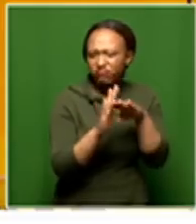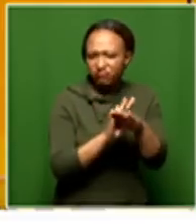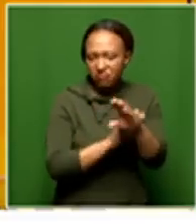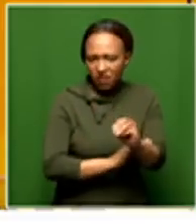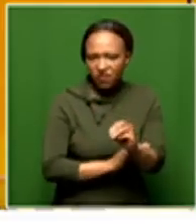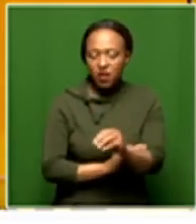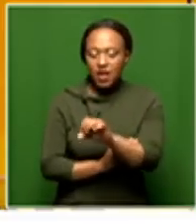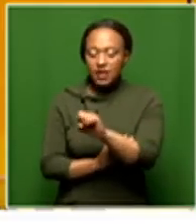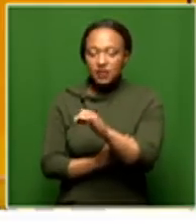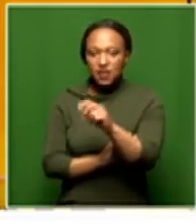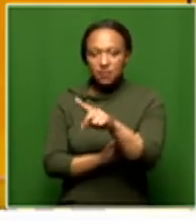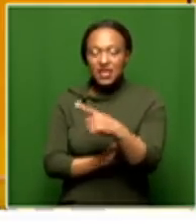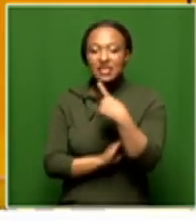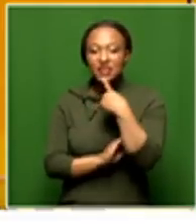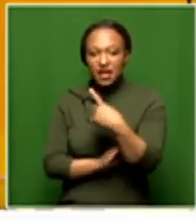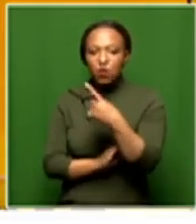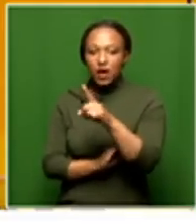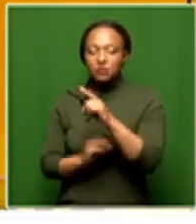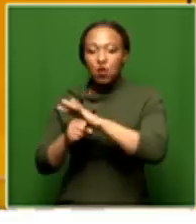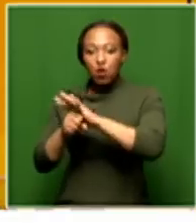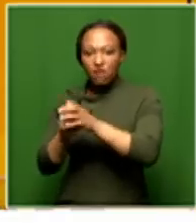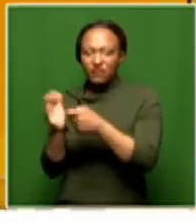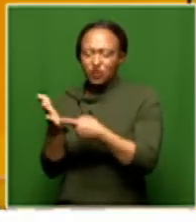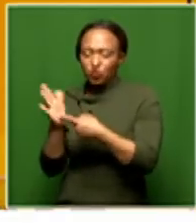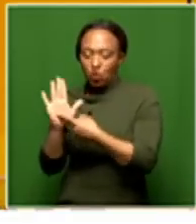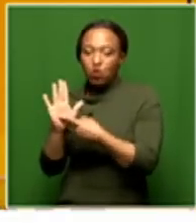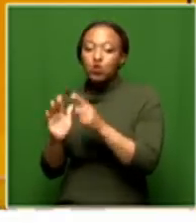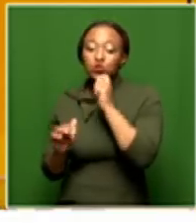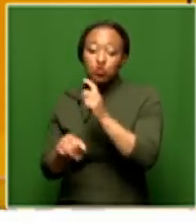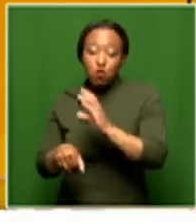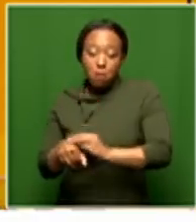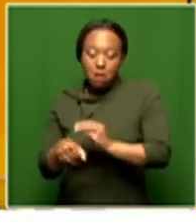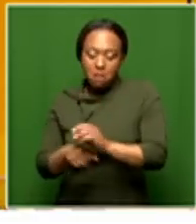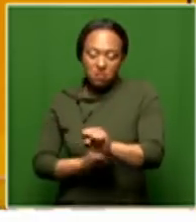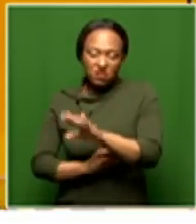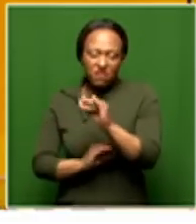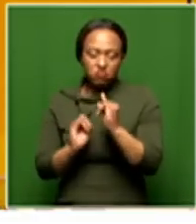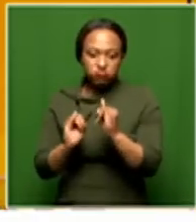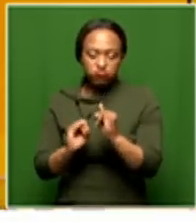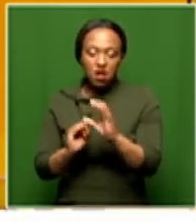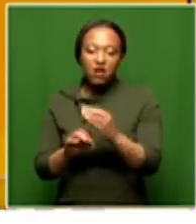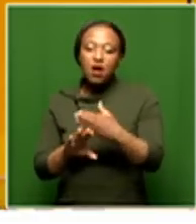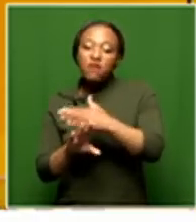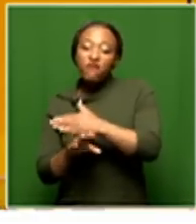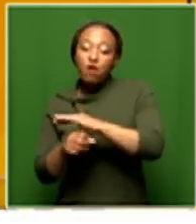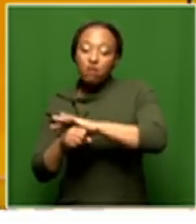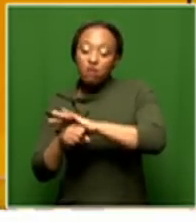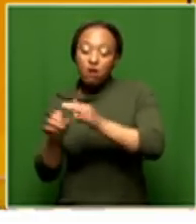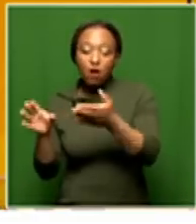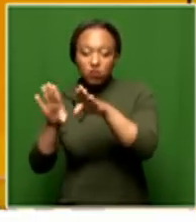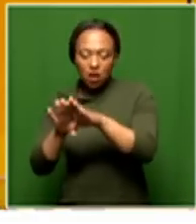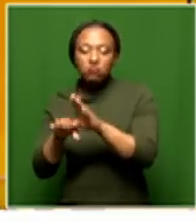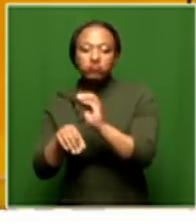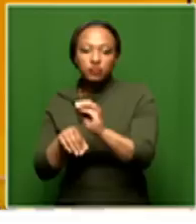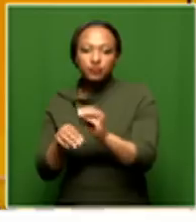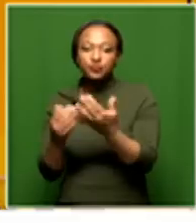the COVID-19 pandemic has exacerbated social ills prevalent before the lockdown. To discuss this, we're joined by